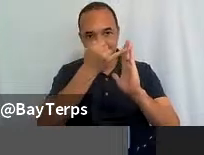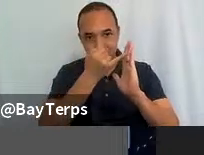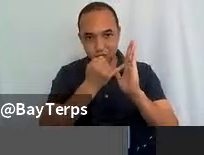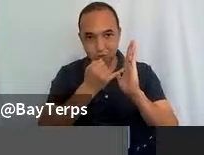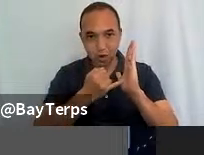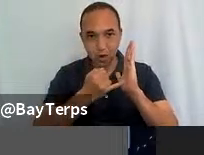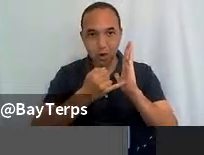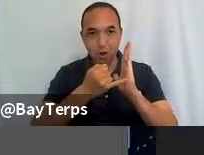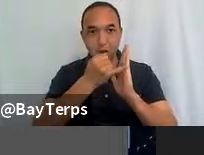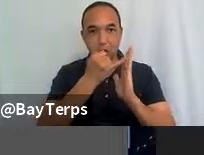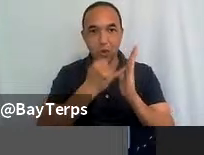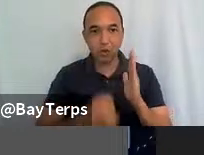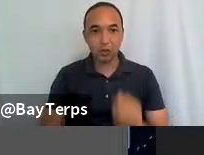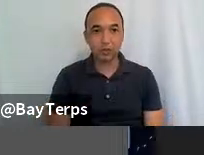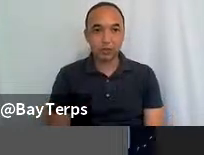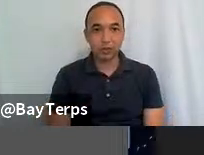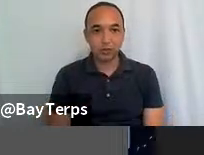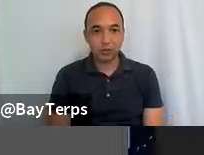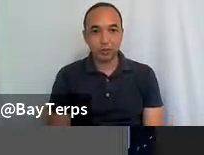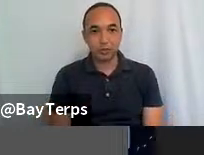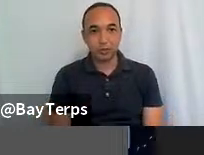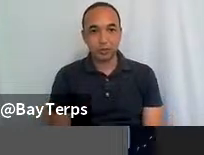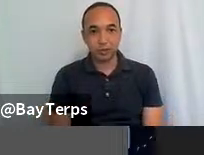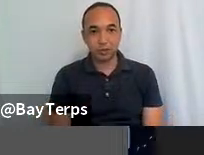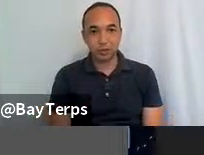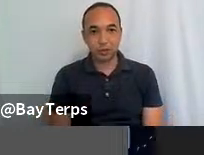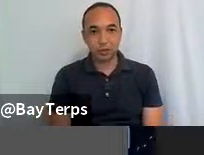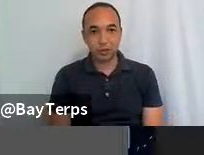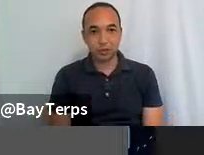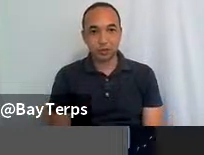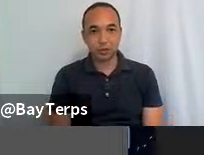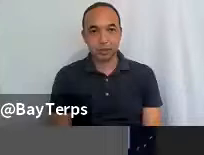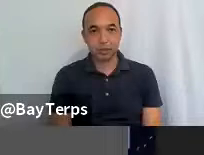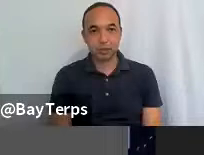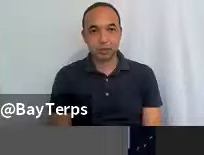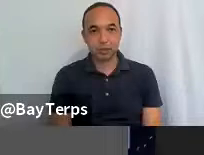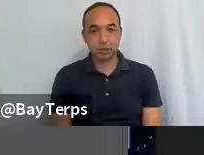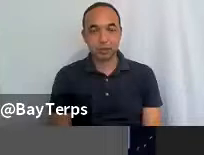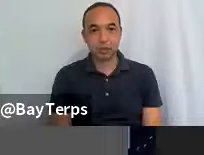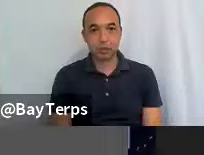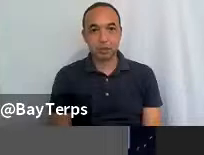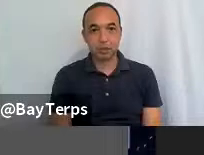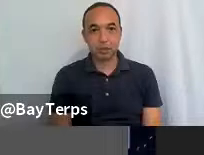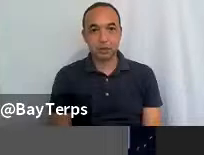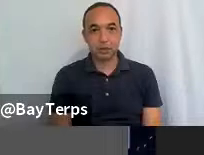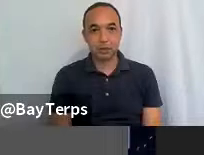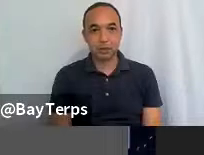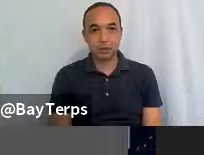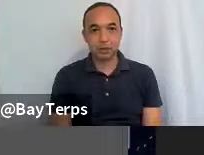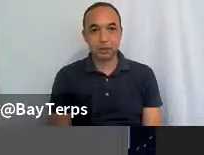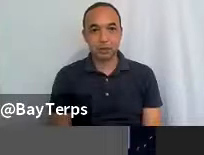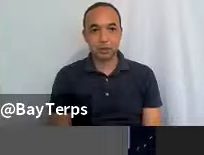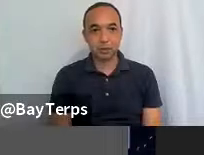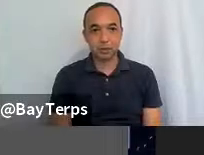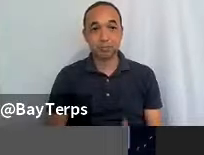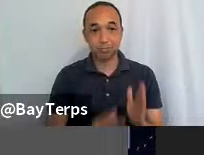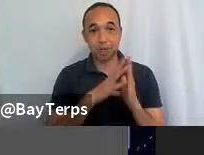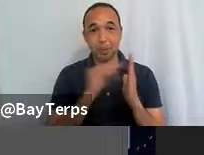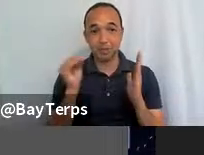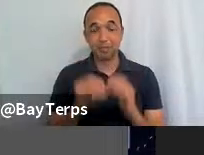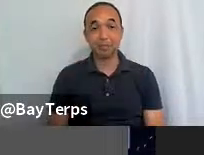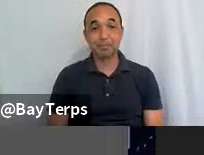here and draw around his iris and then edit,